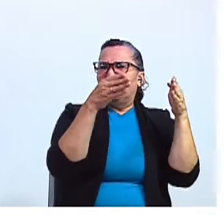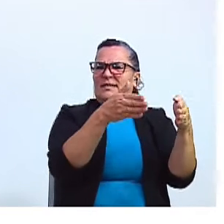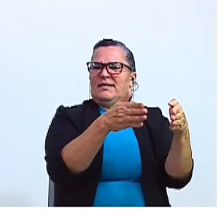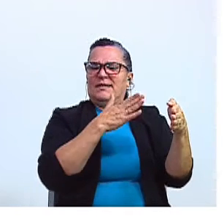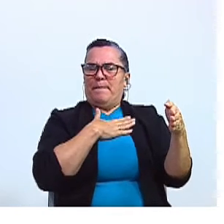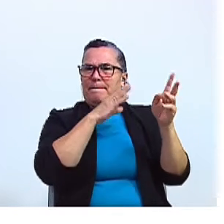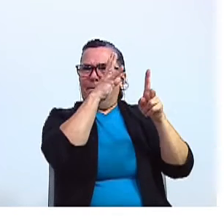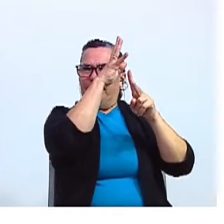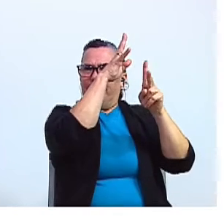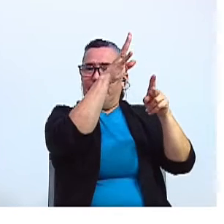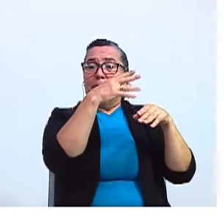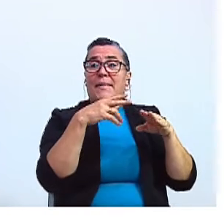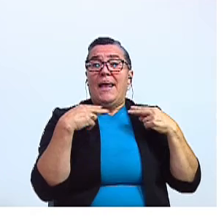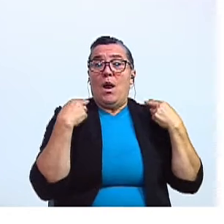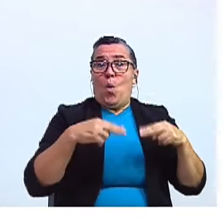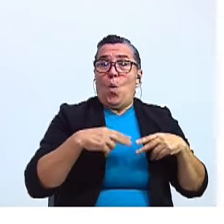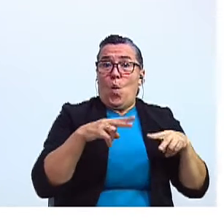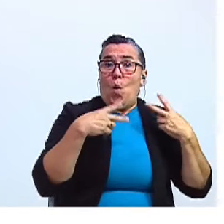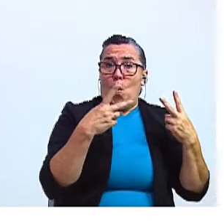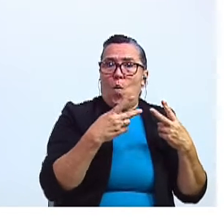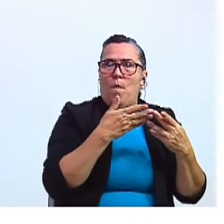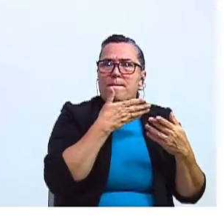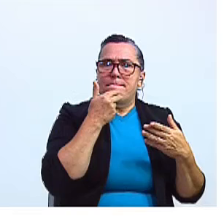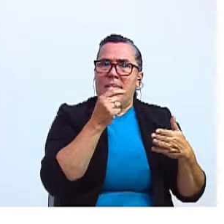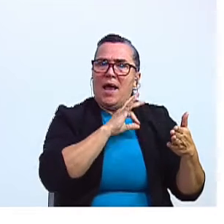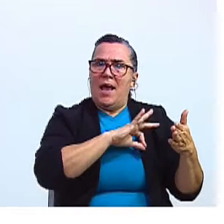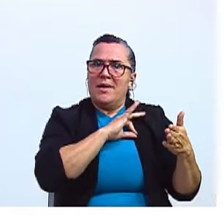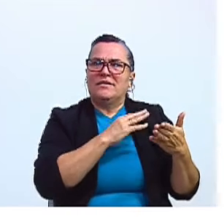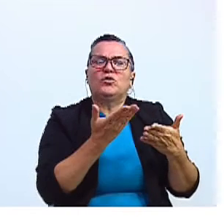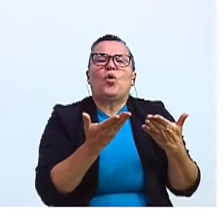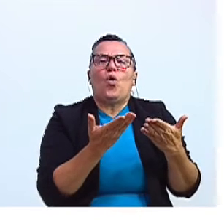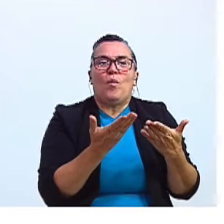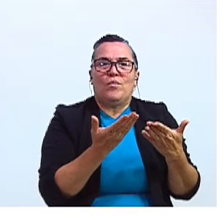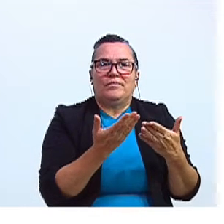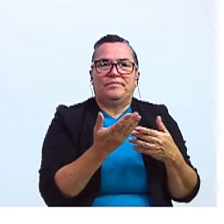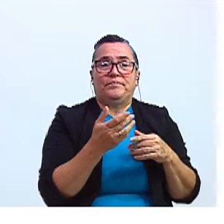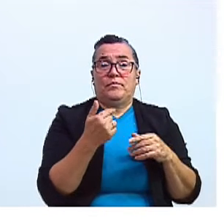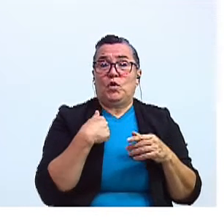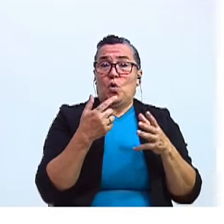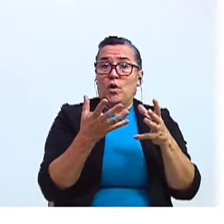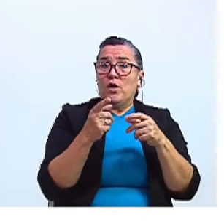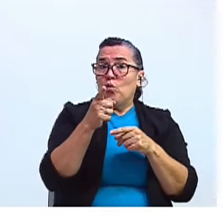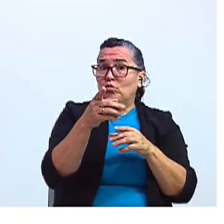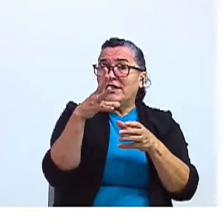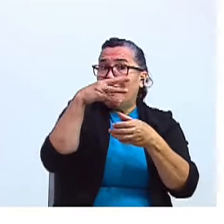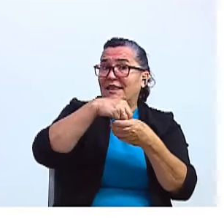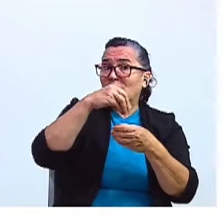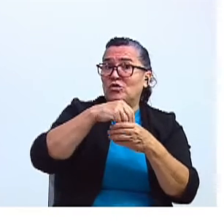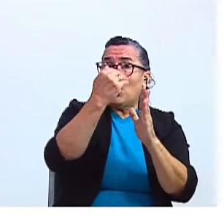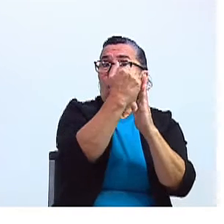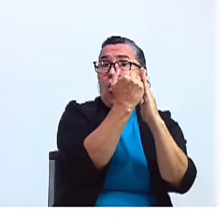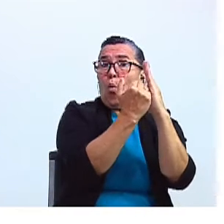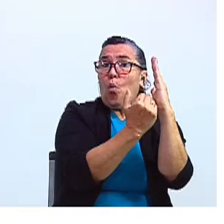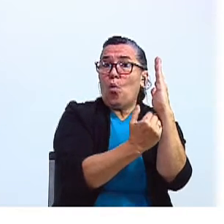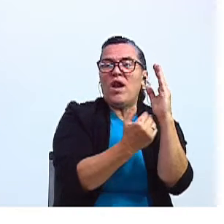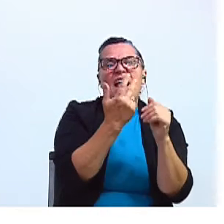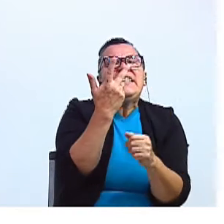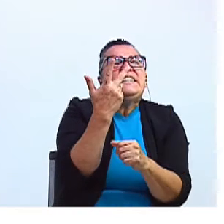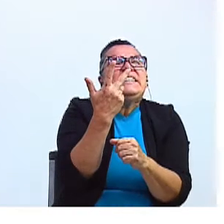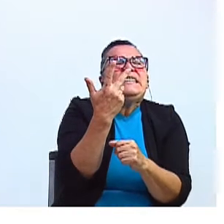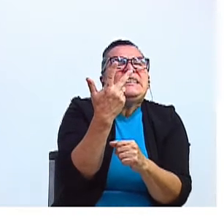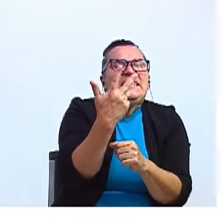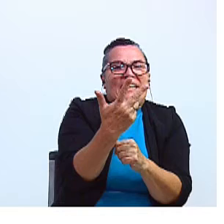to make human life better or more convenient are, I want you to include at least 3